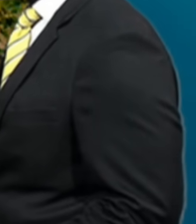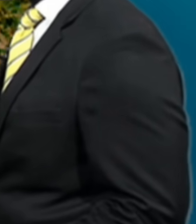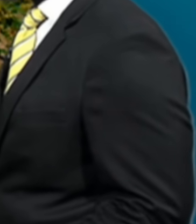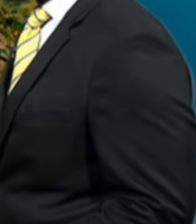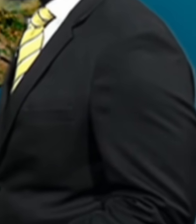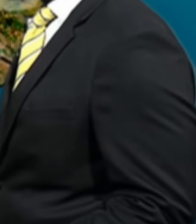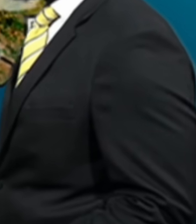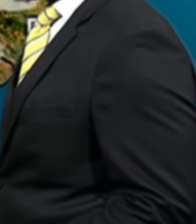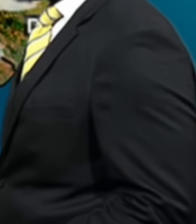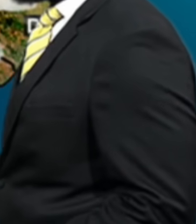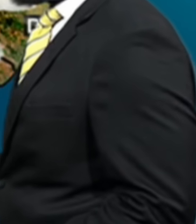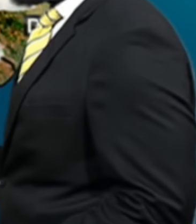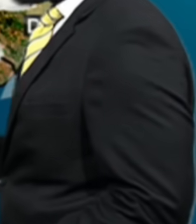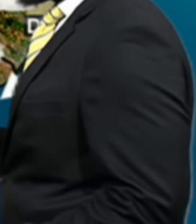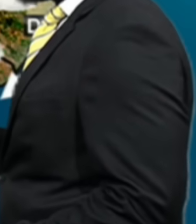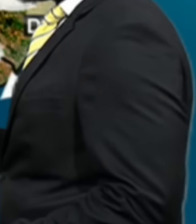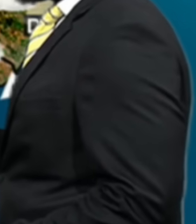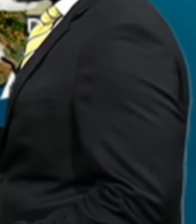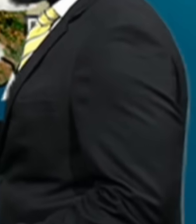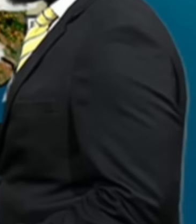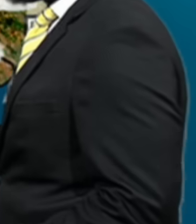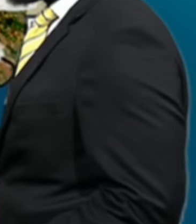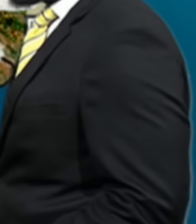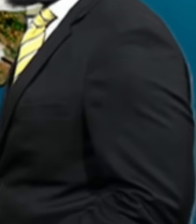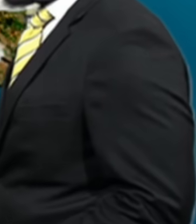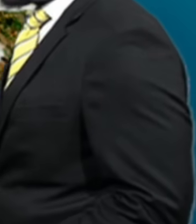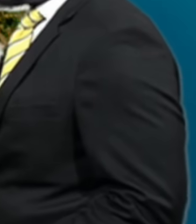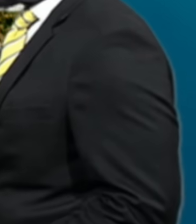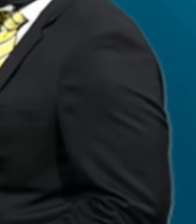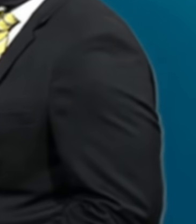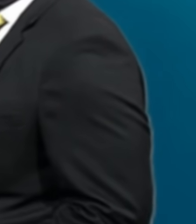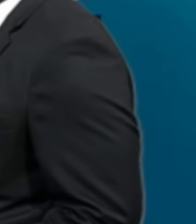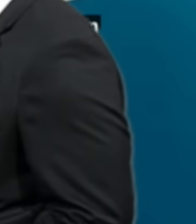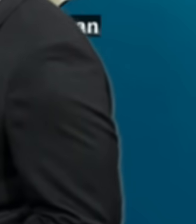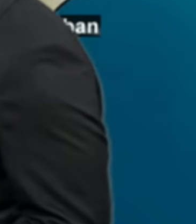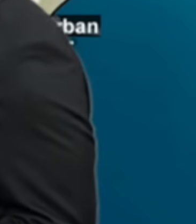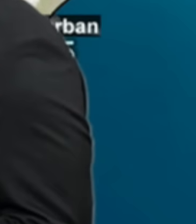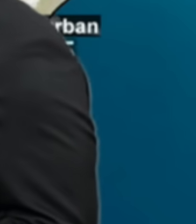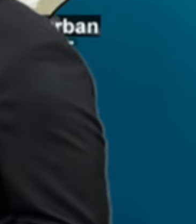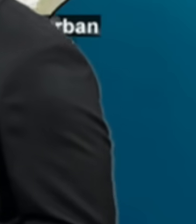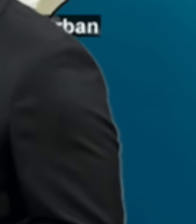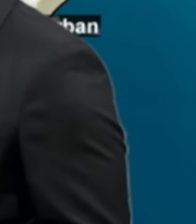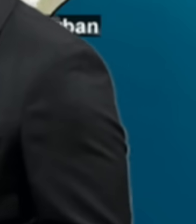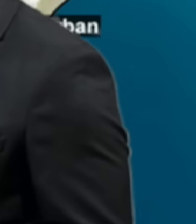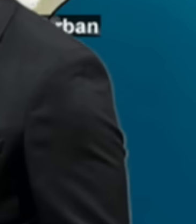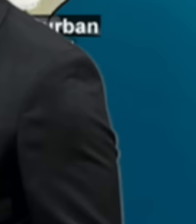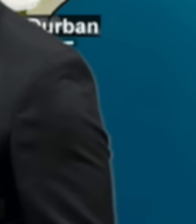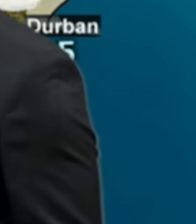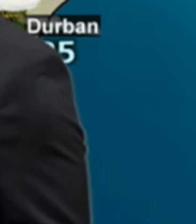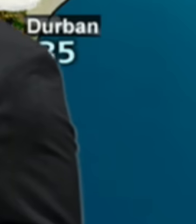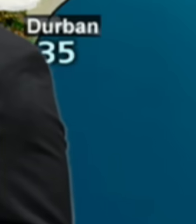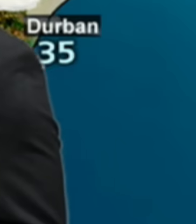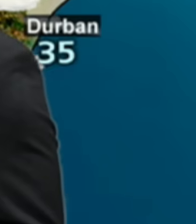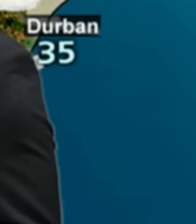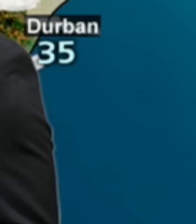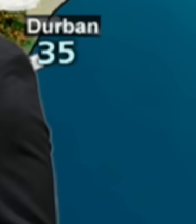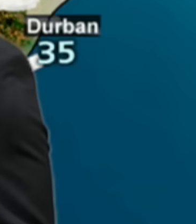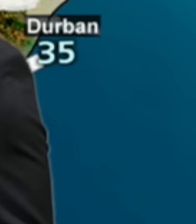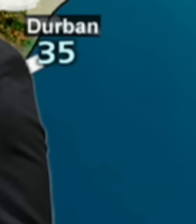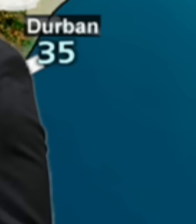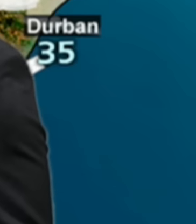hlokomeile hore o tla hle o be fela mehudi mona le mane o tla utlwa hona ka ro tlabega o tla fela ka ro ka pa bophirima sentse ke